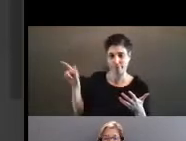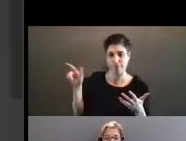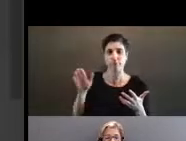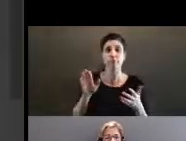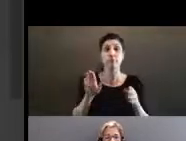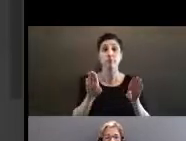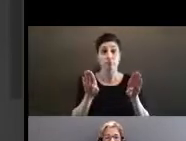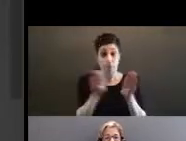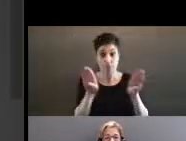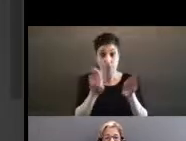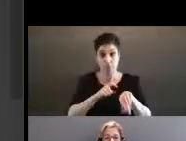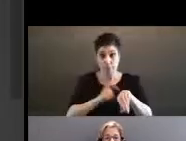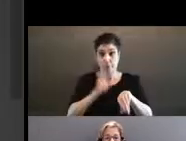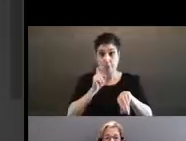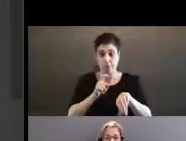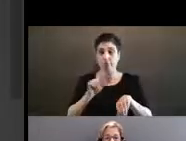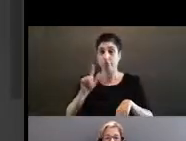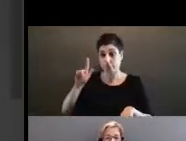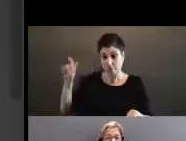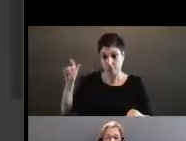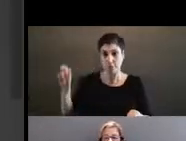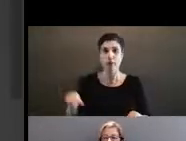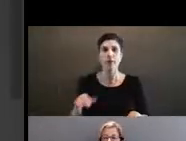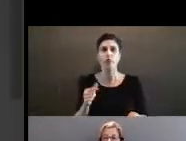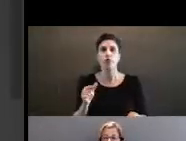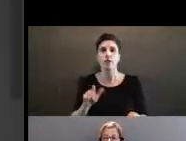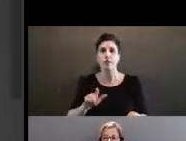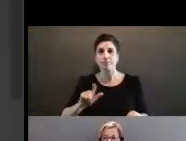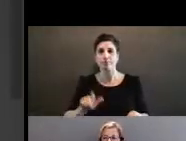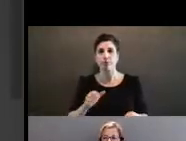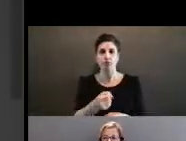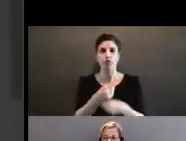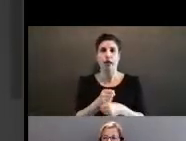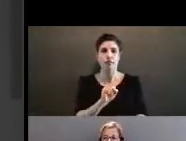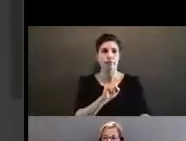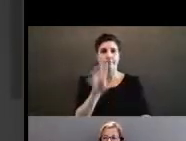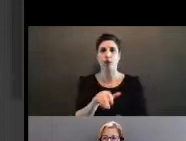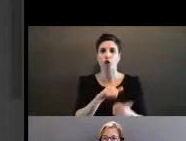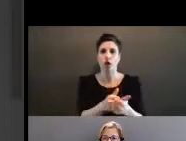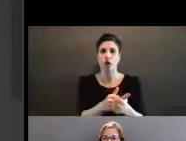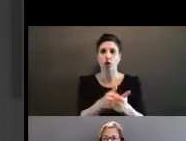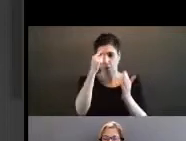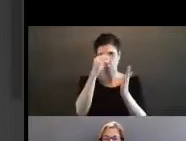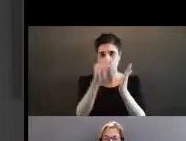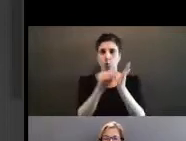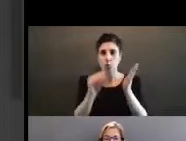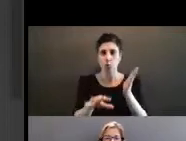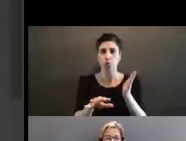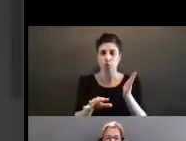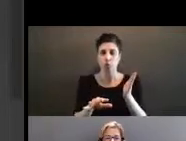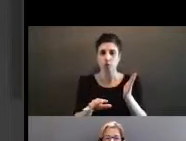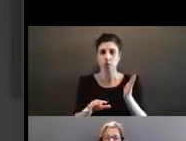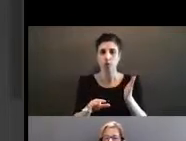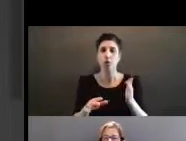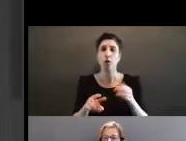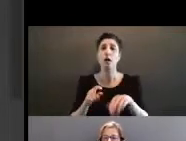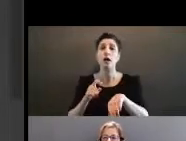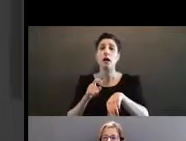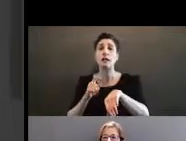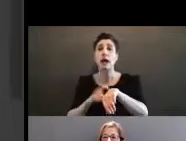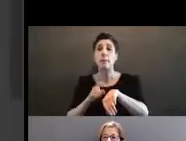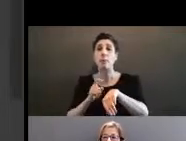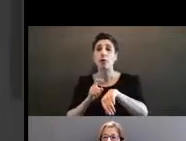And then you click on the green button at the bottom to create. You can keep the question timer on or off depending on